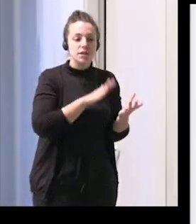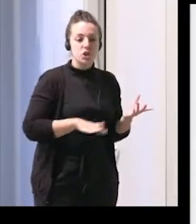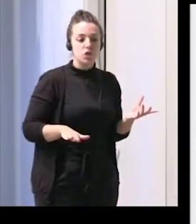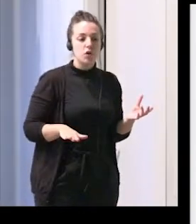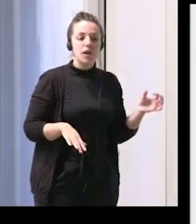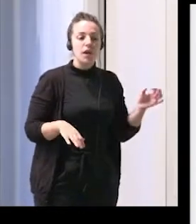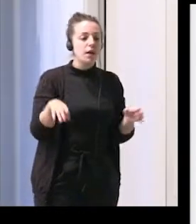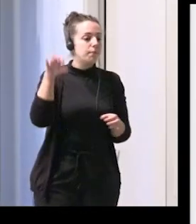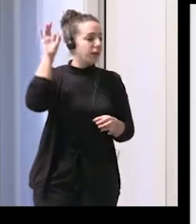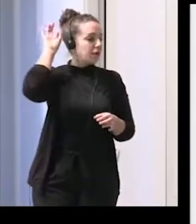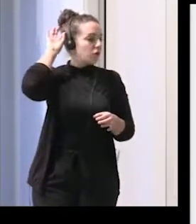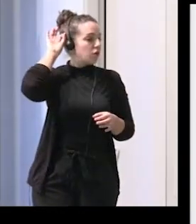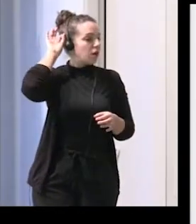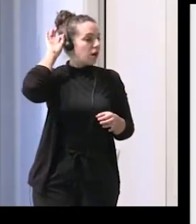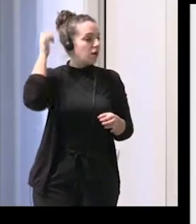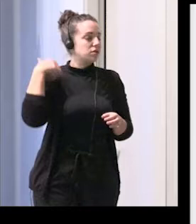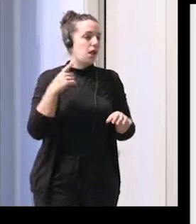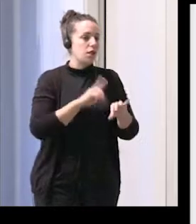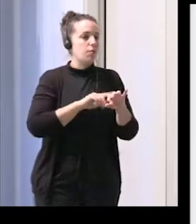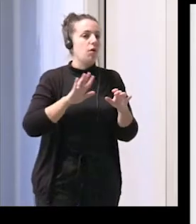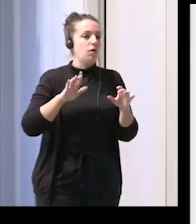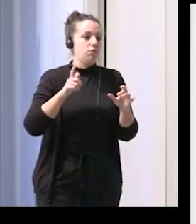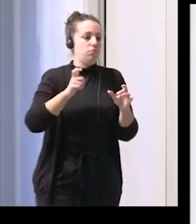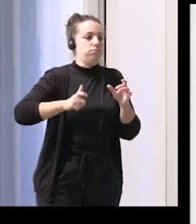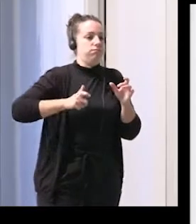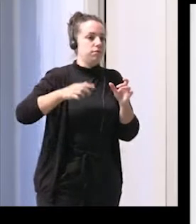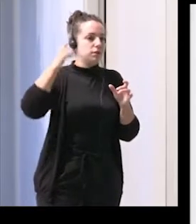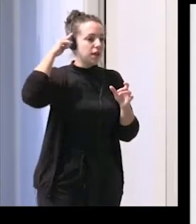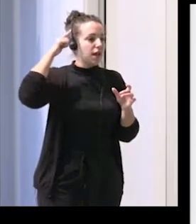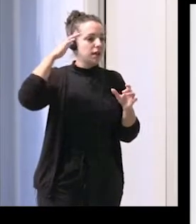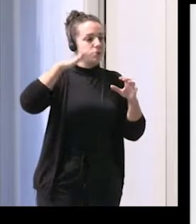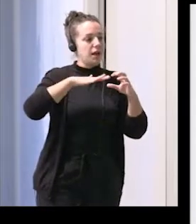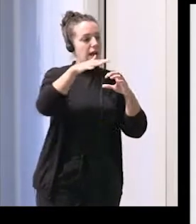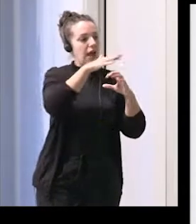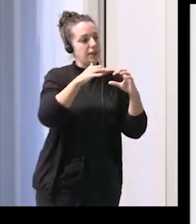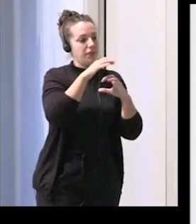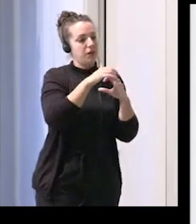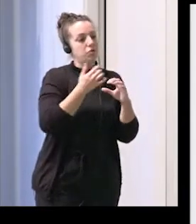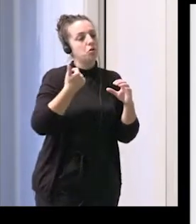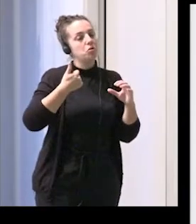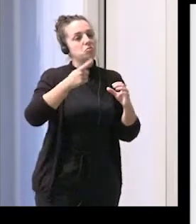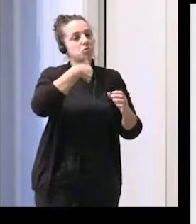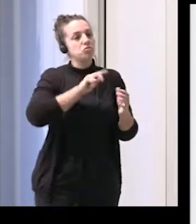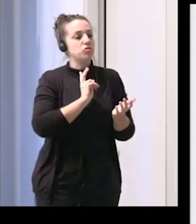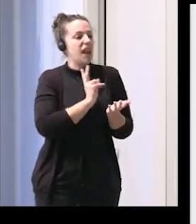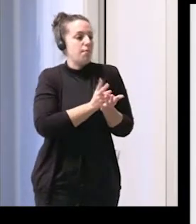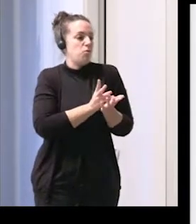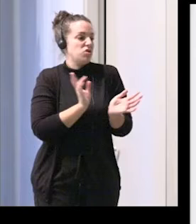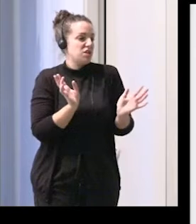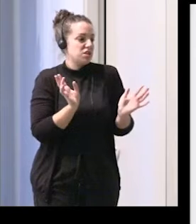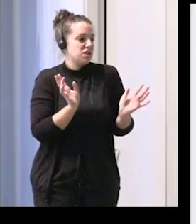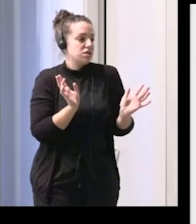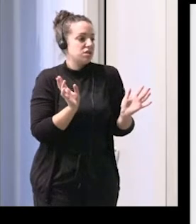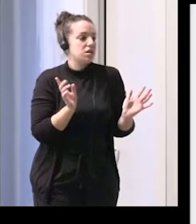long time in this part of the brain? Well, we had a hypothesis that this brain would start